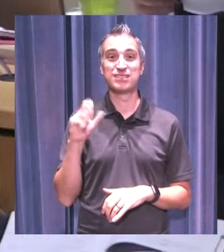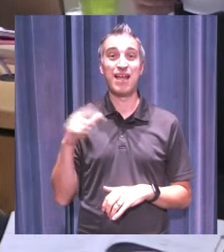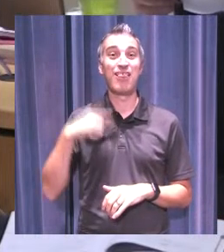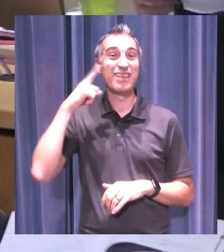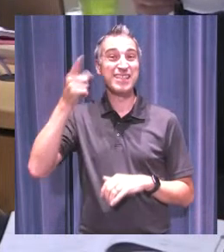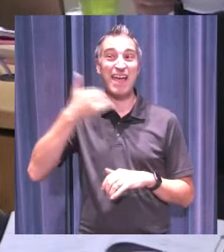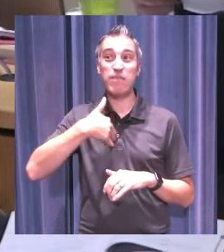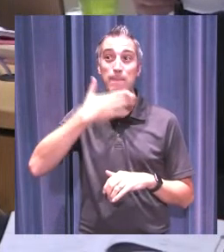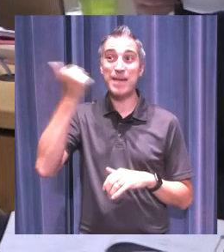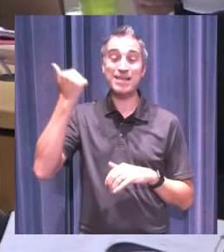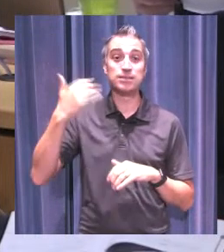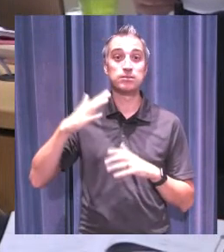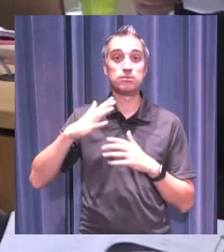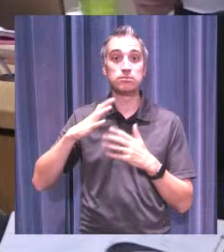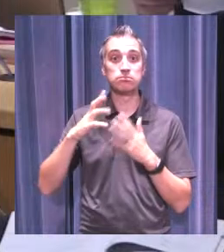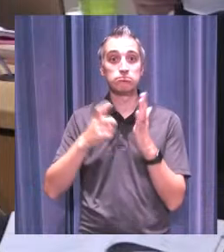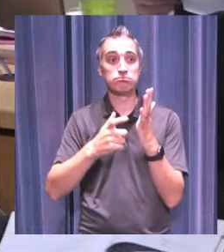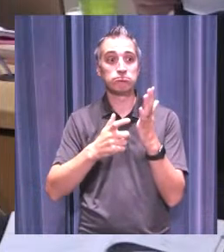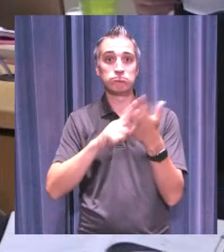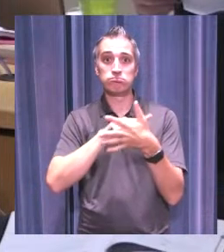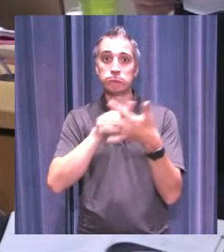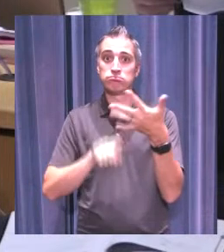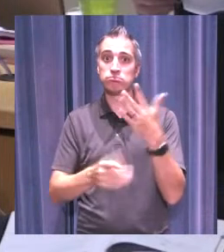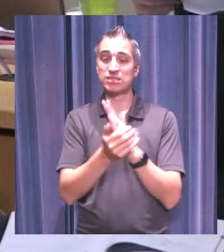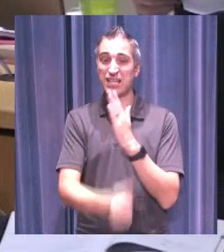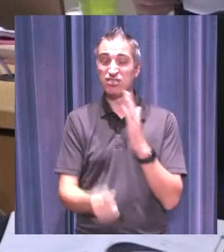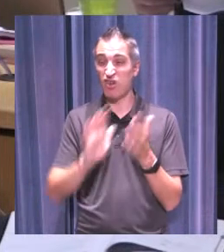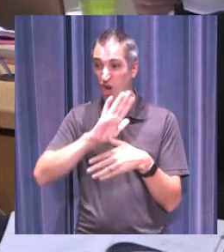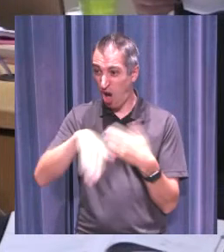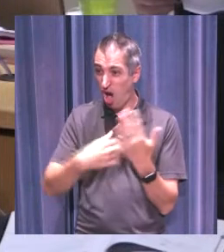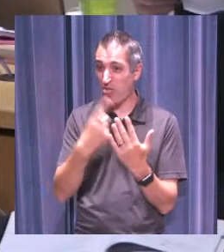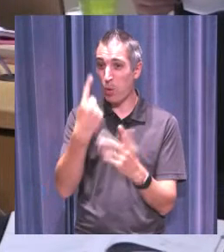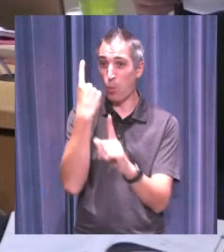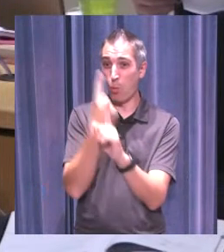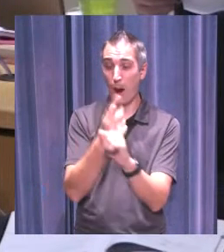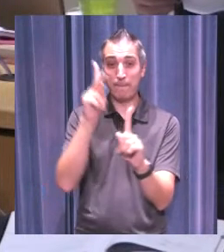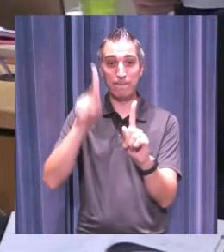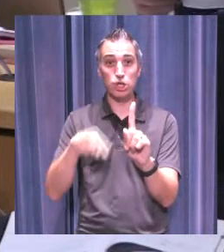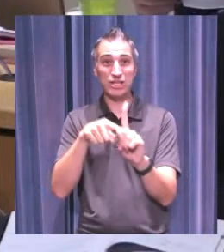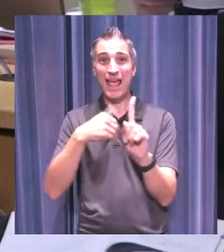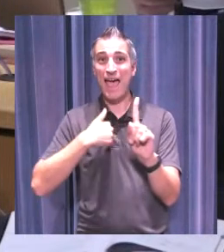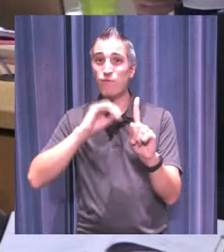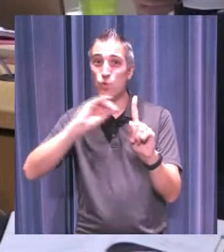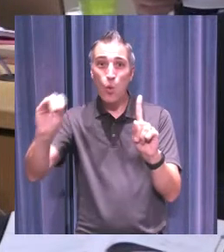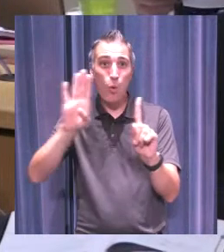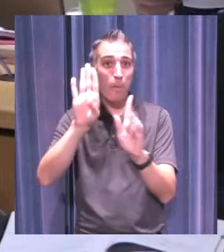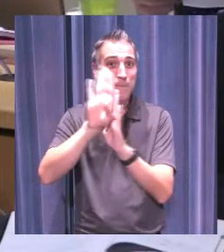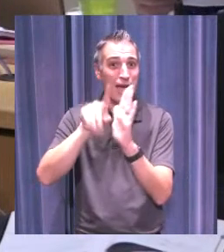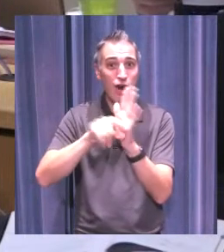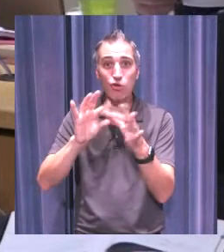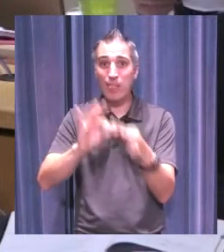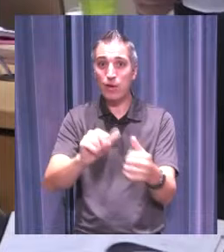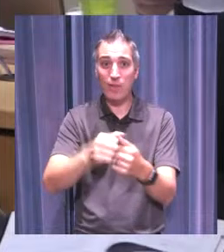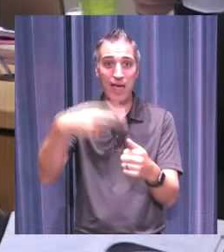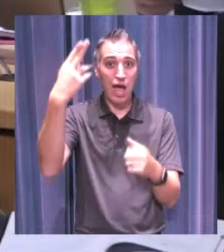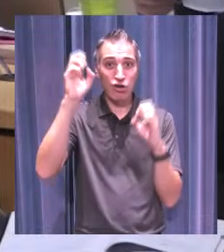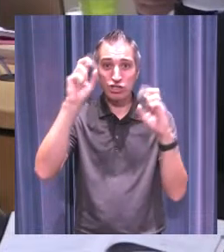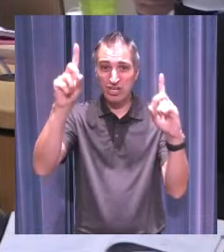president. Of all the candidates presented, although she is the sole person that has no background whatsoever relating to higher